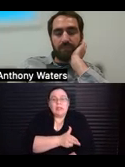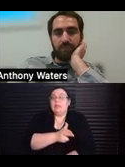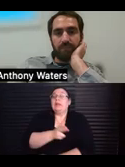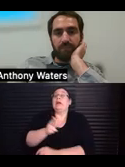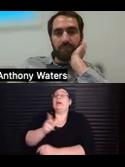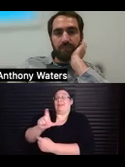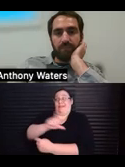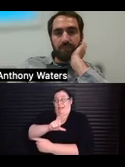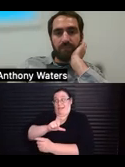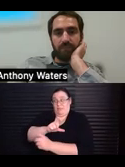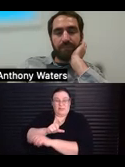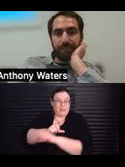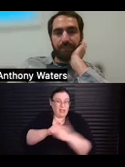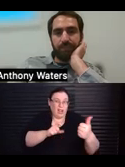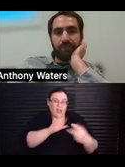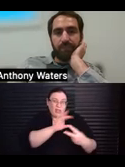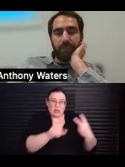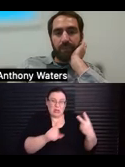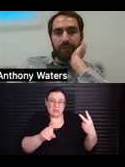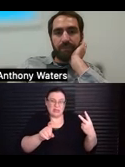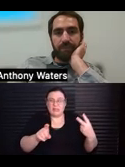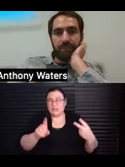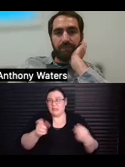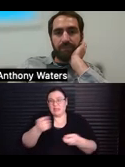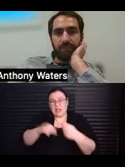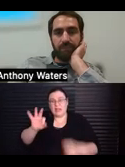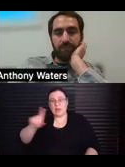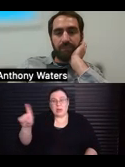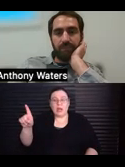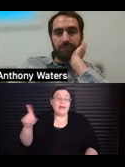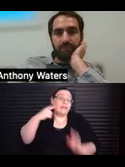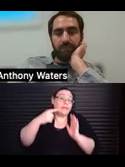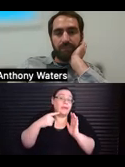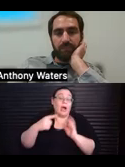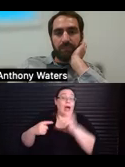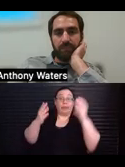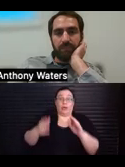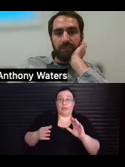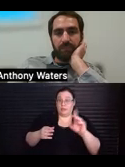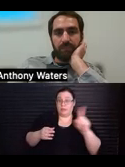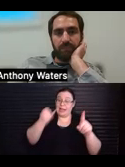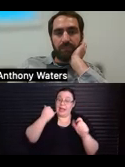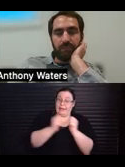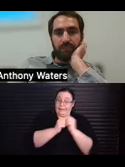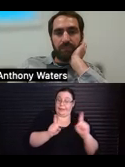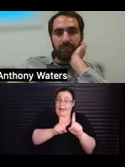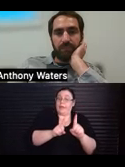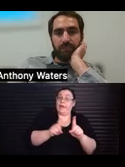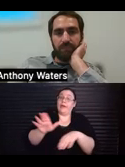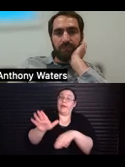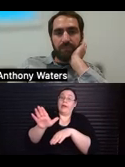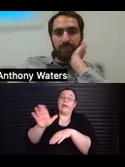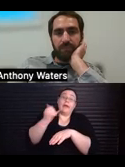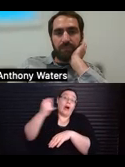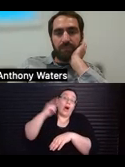to calling 911? If you call for somebody else asked if you're with the person and call for an ambulance, will the police